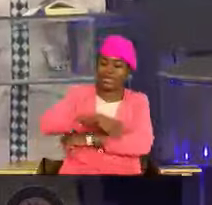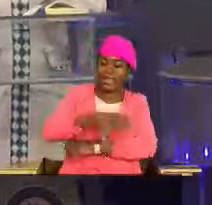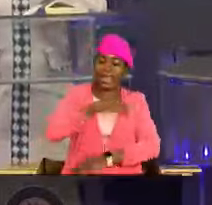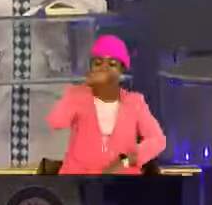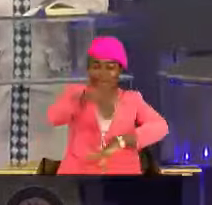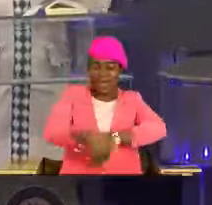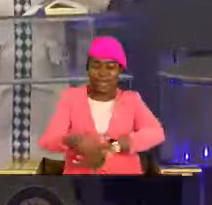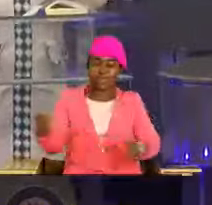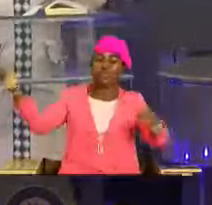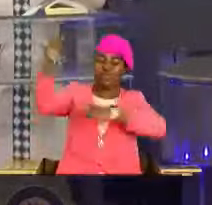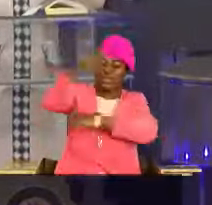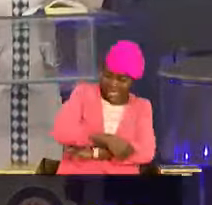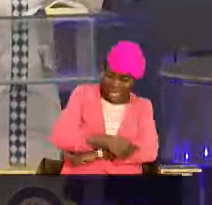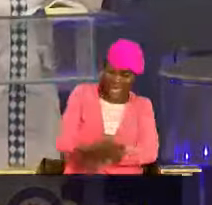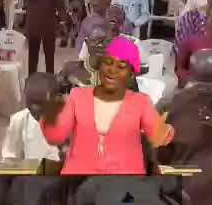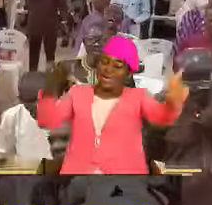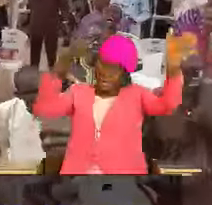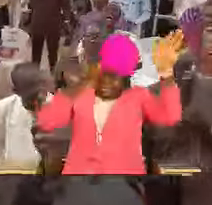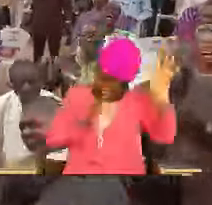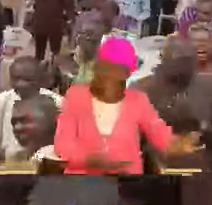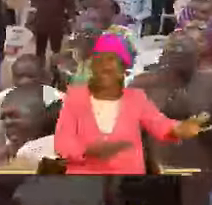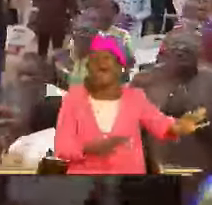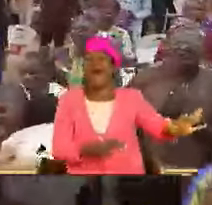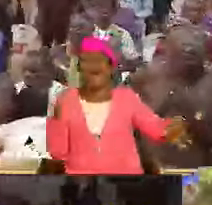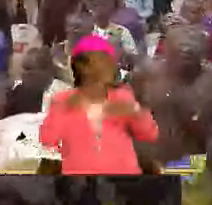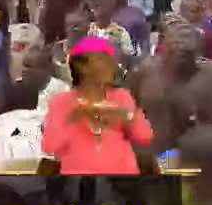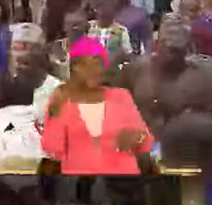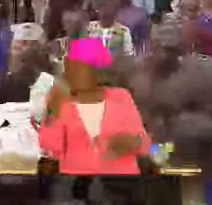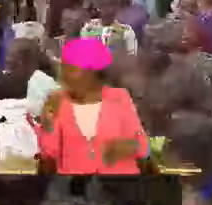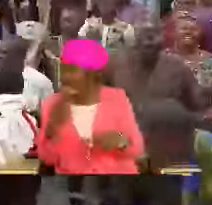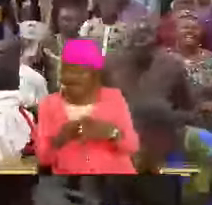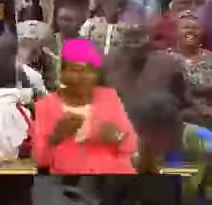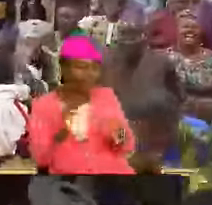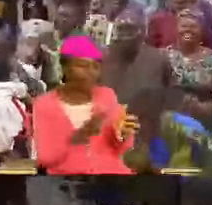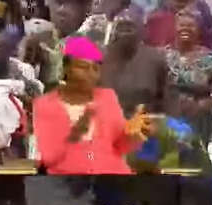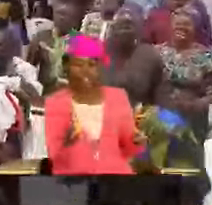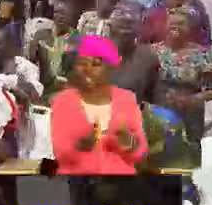today die in the name of